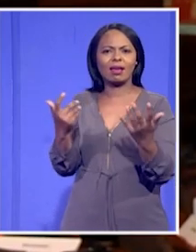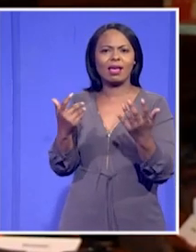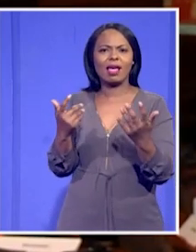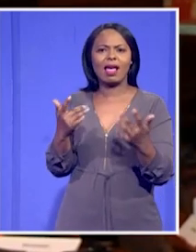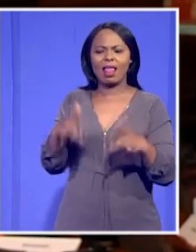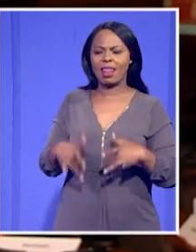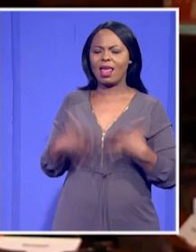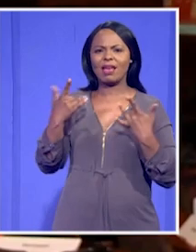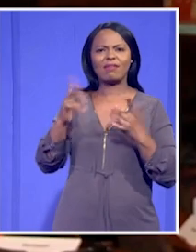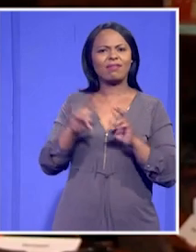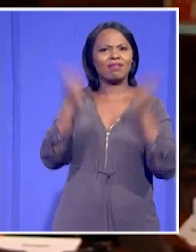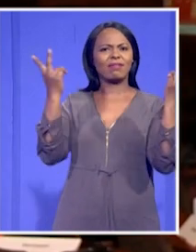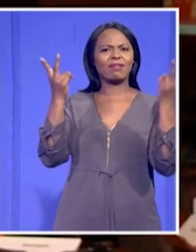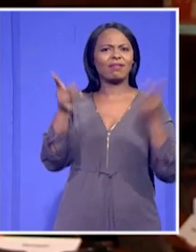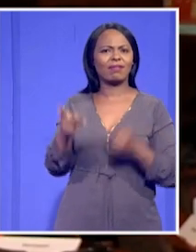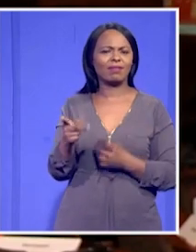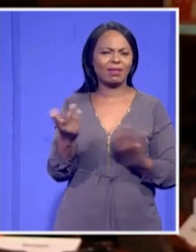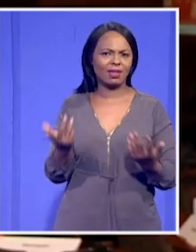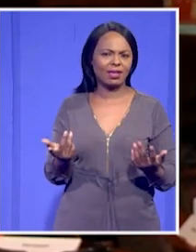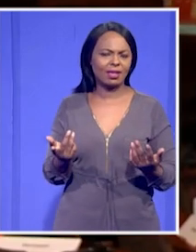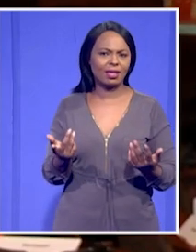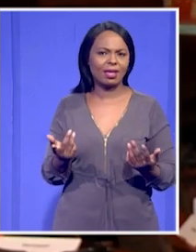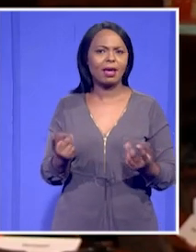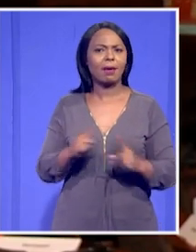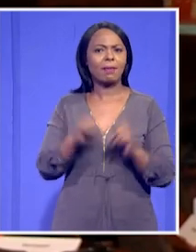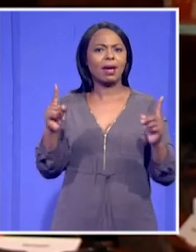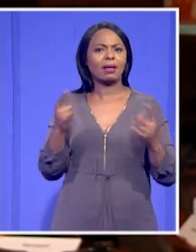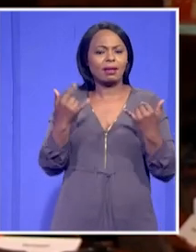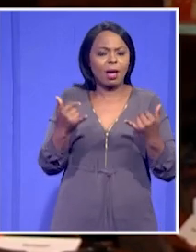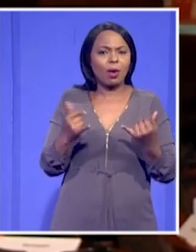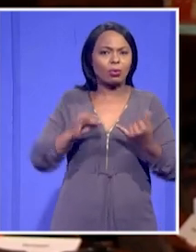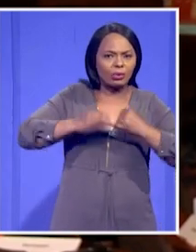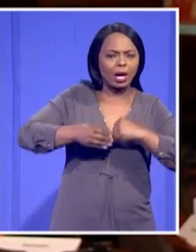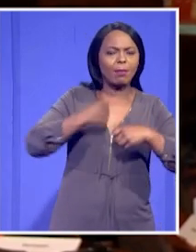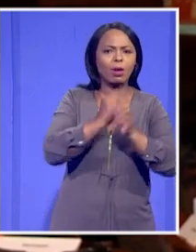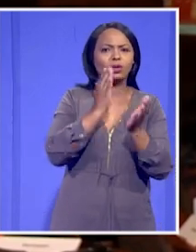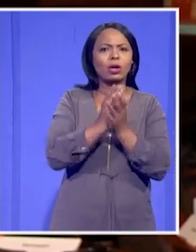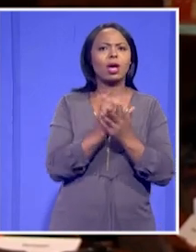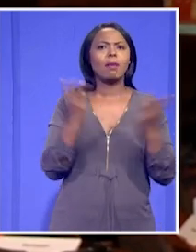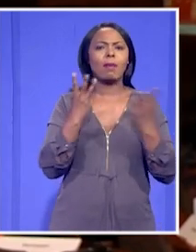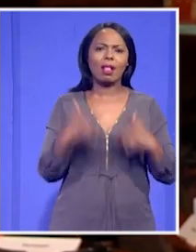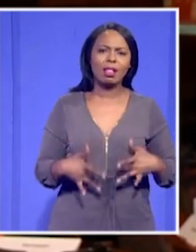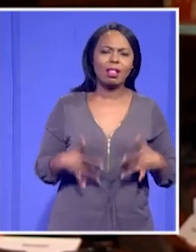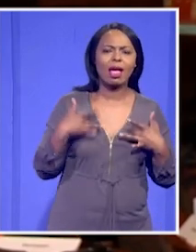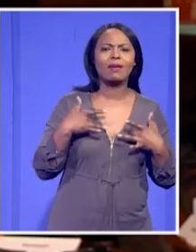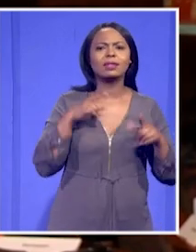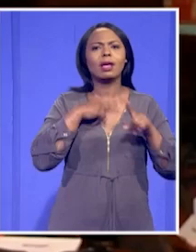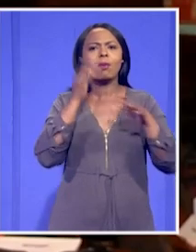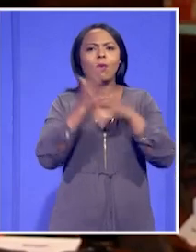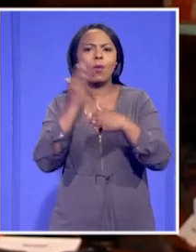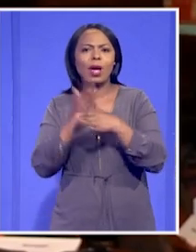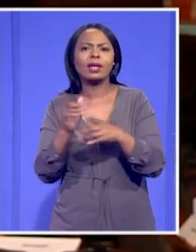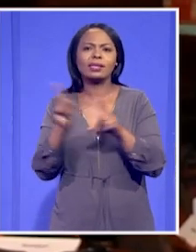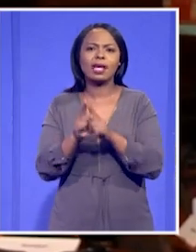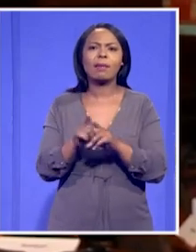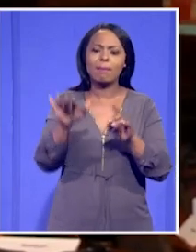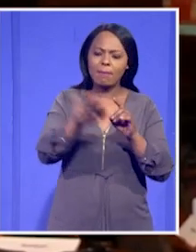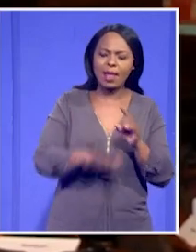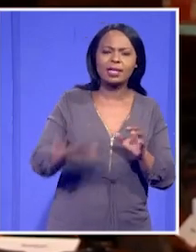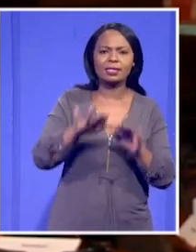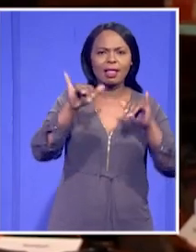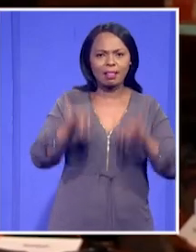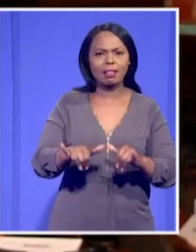trying to make sure that people are living and working and playing in the same spaces,